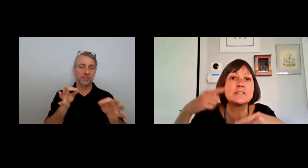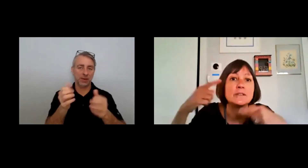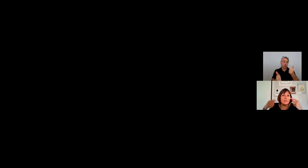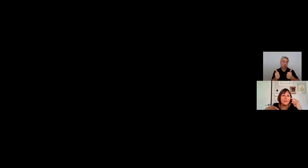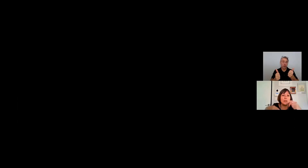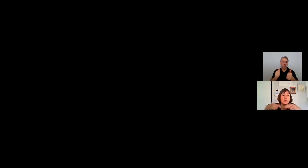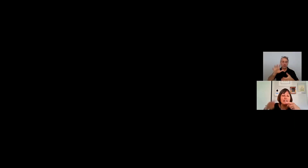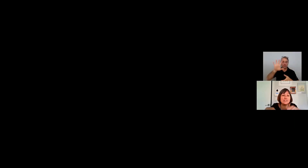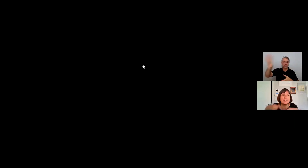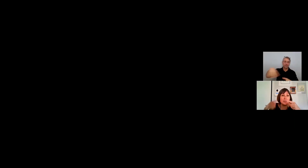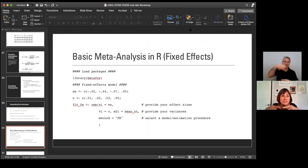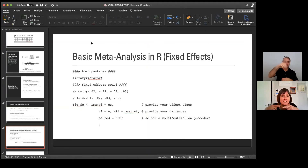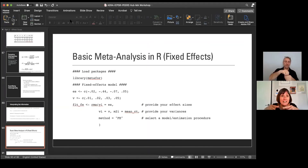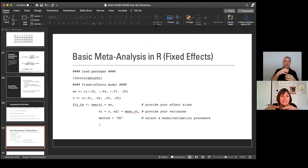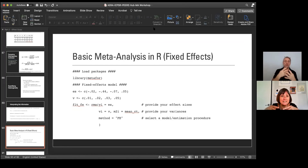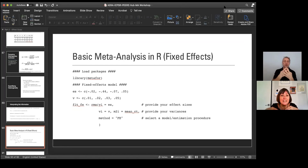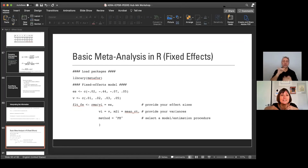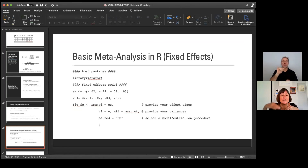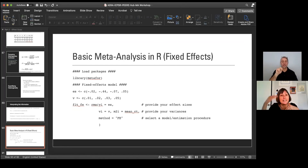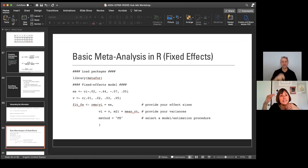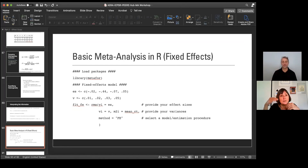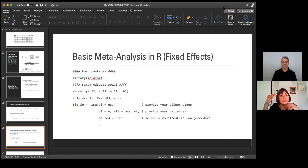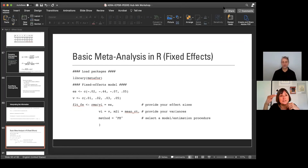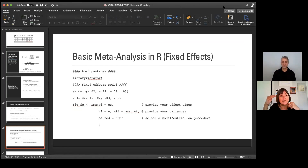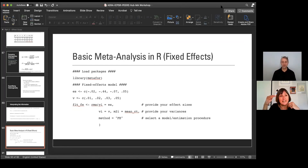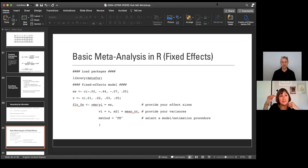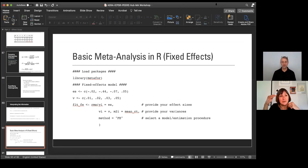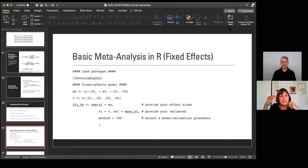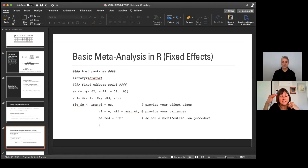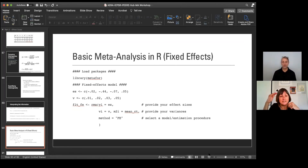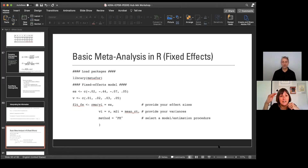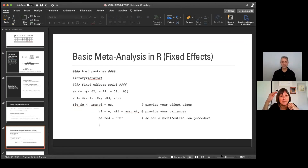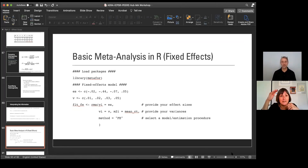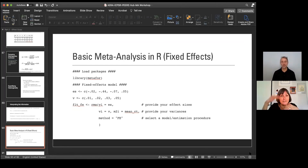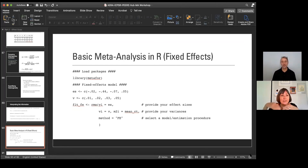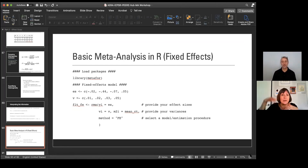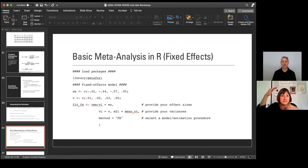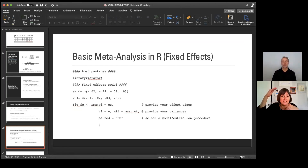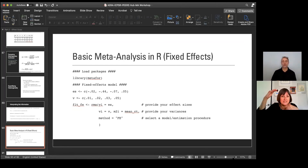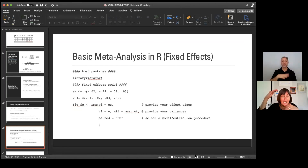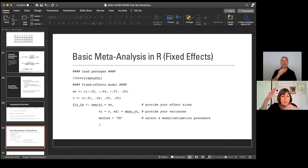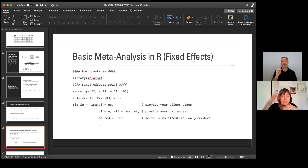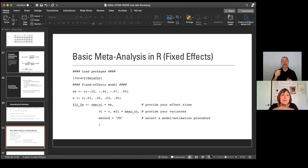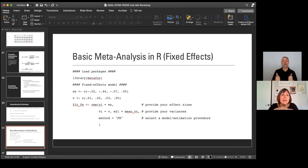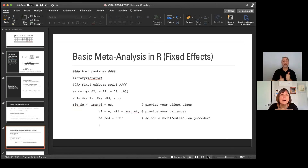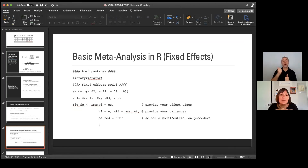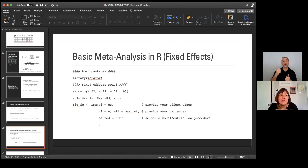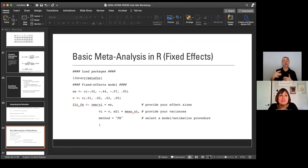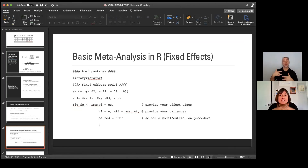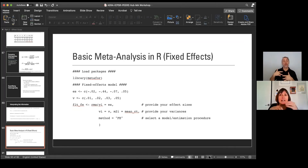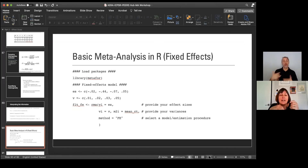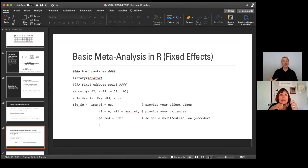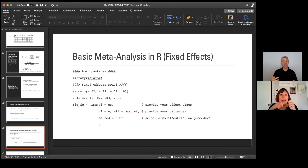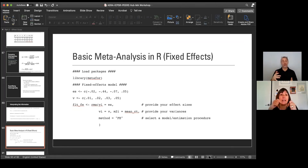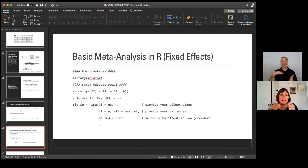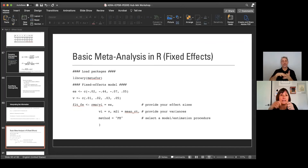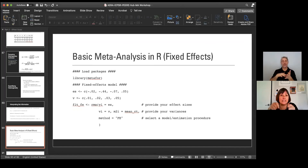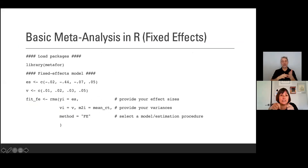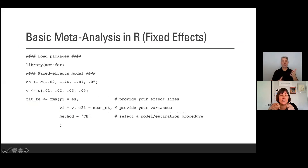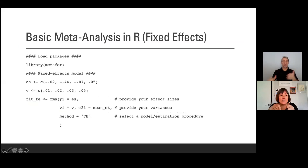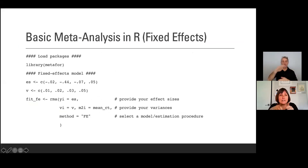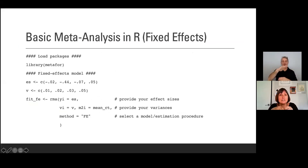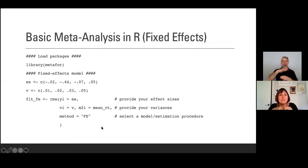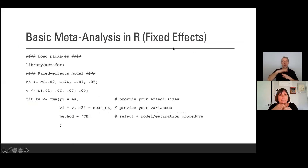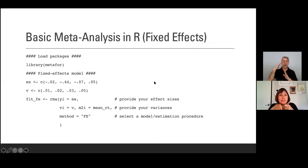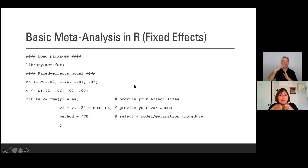And then it keeps rearranging your studies so that the most likely ones float up to the top. And